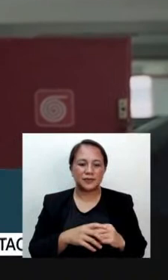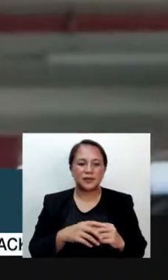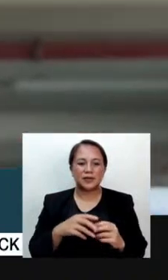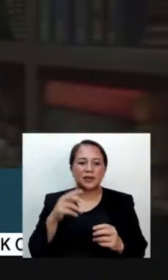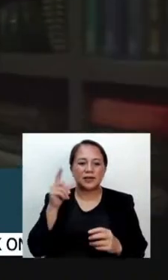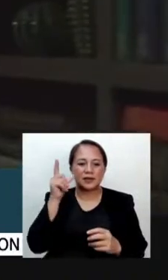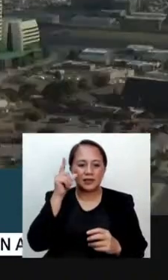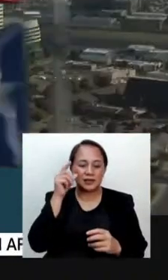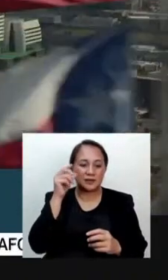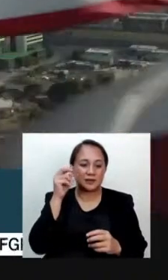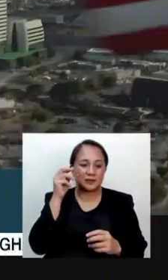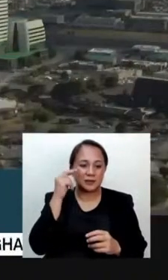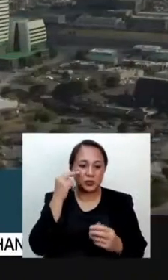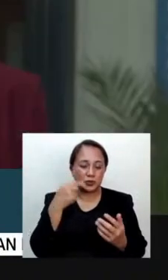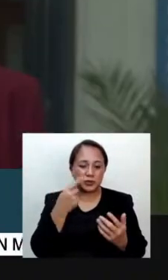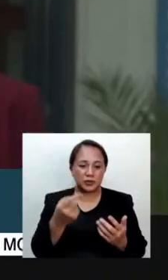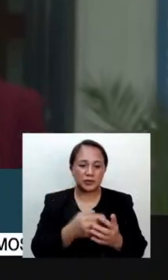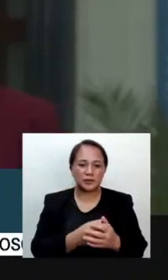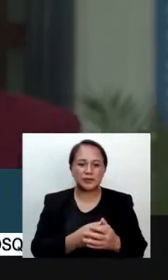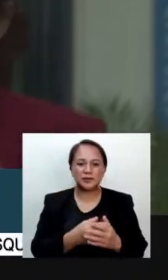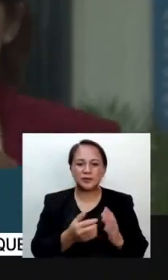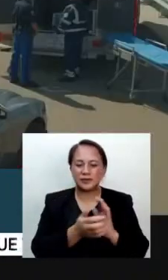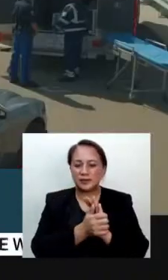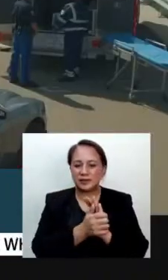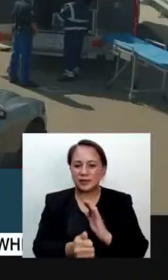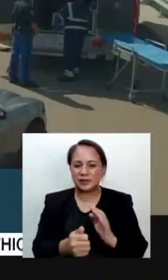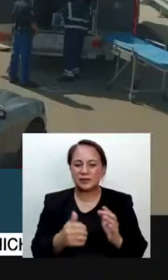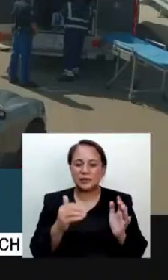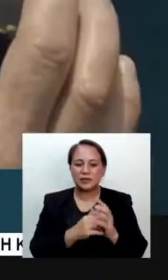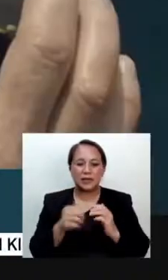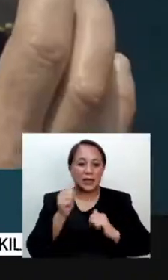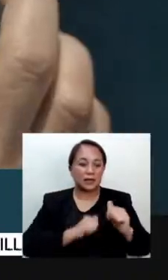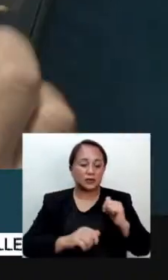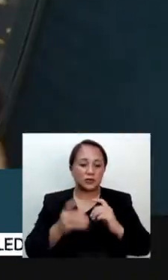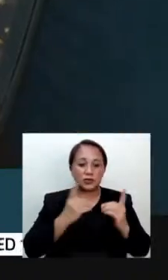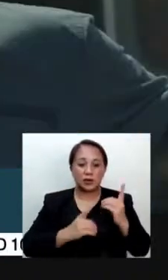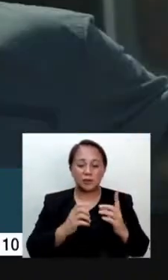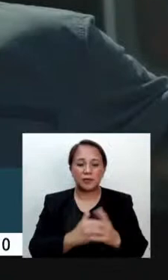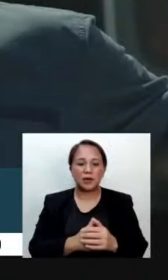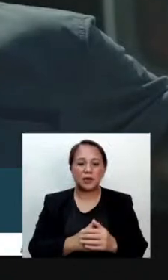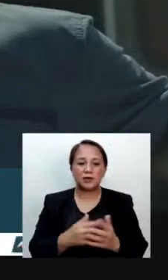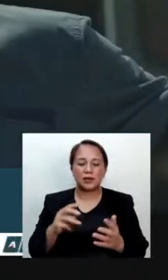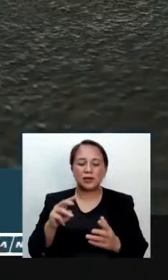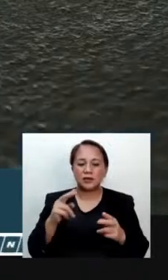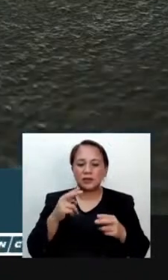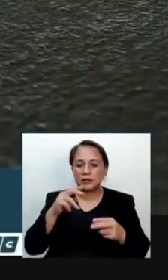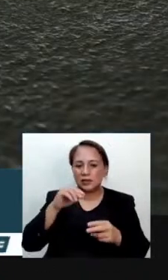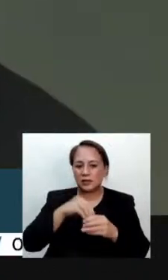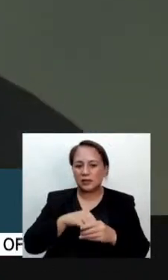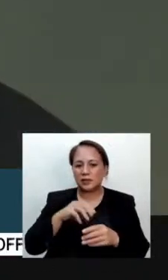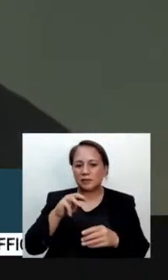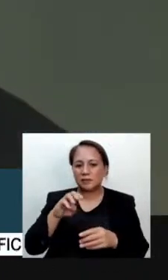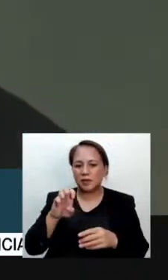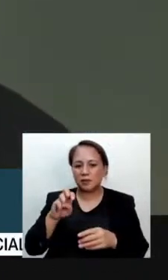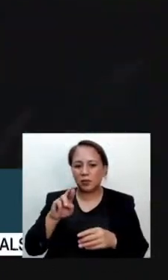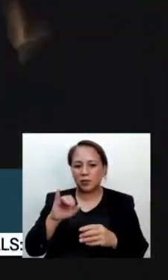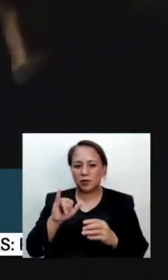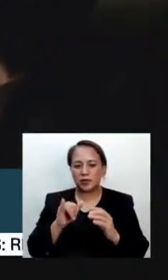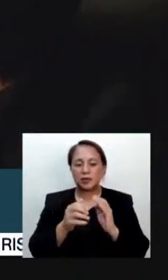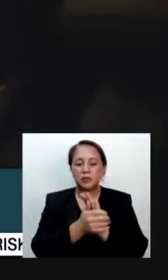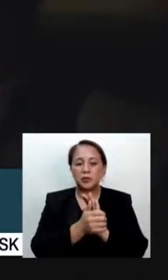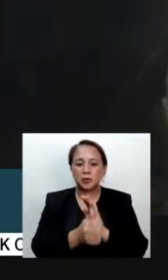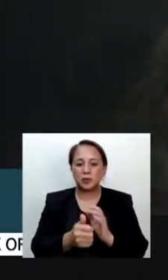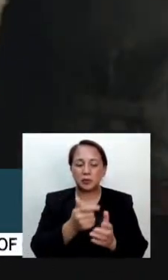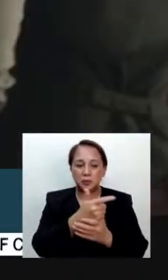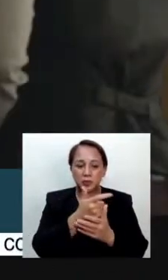with his particular set of skills for another action drama in memory. This time, he's an expert assassin fighting